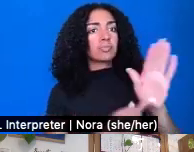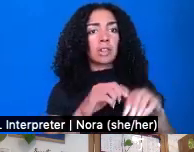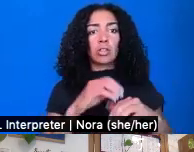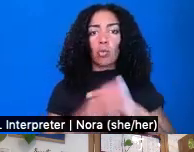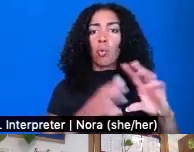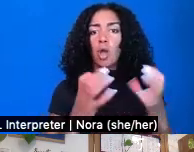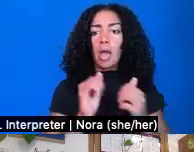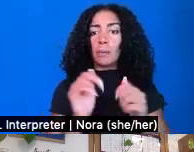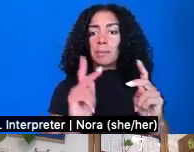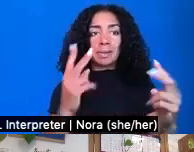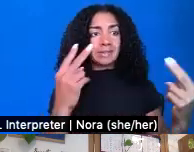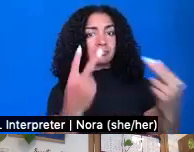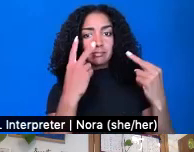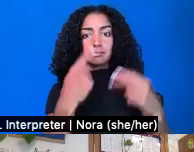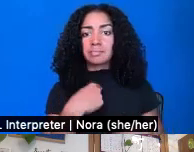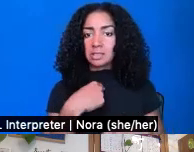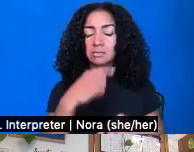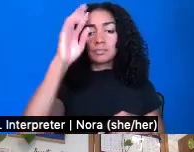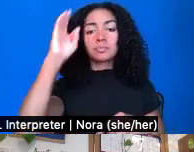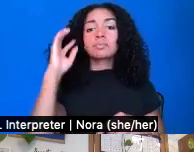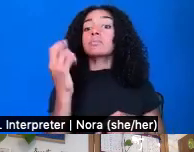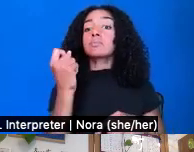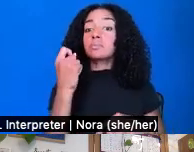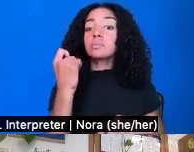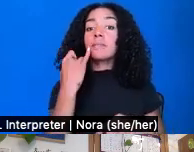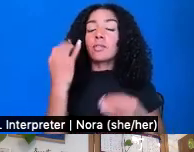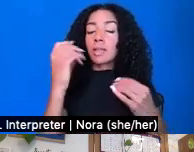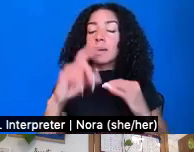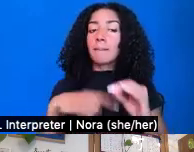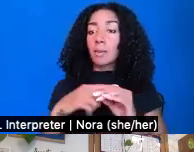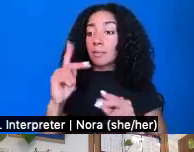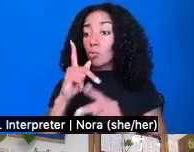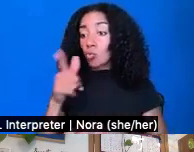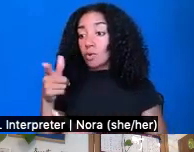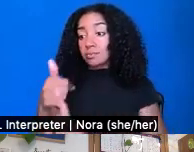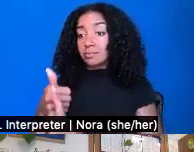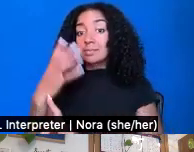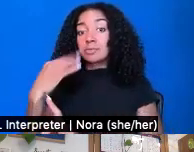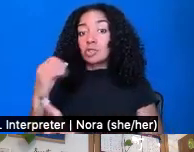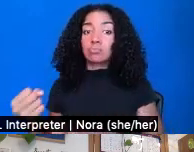have experienced being put onto reservations, if you think about